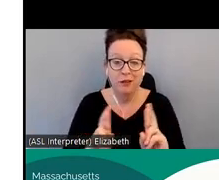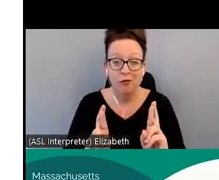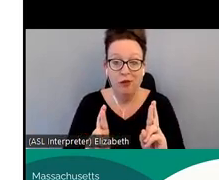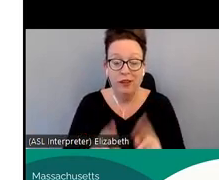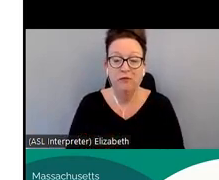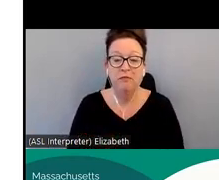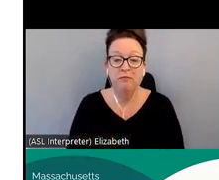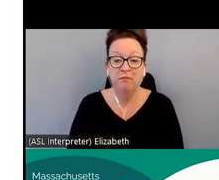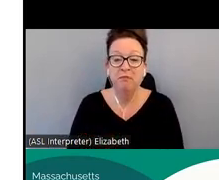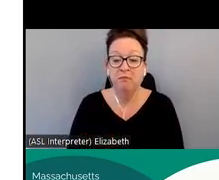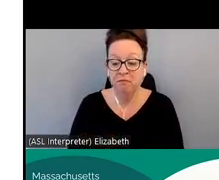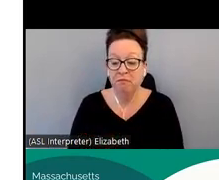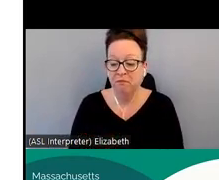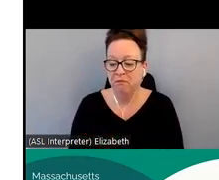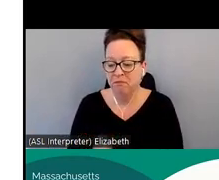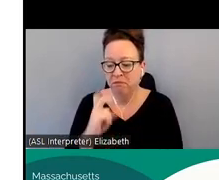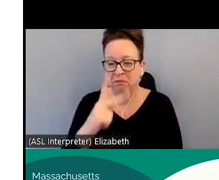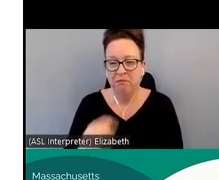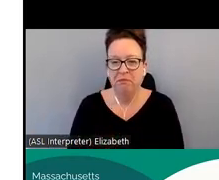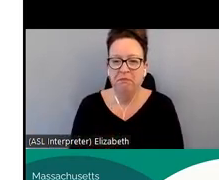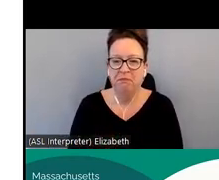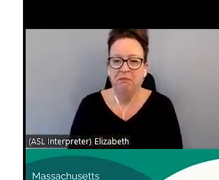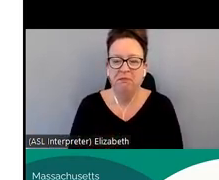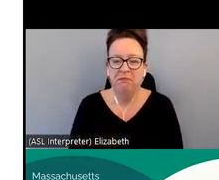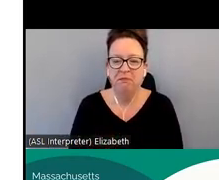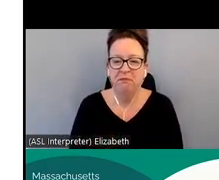Need a thumbs up? Okay.